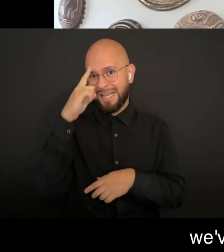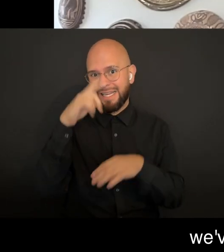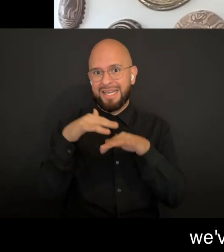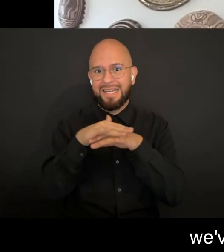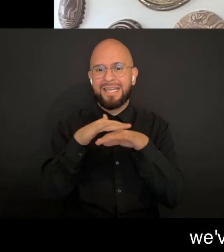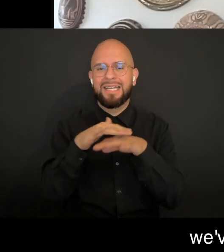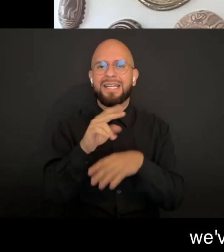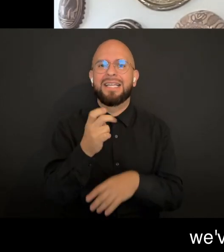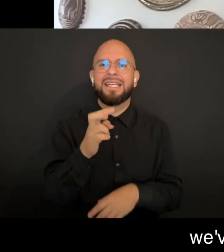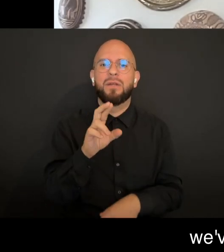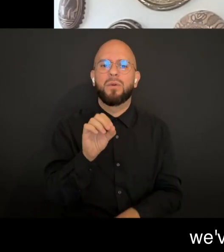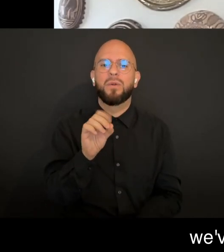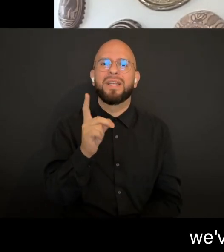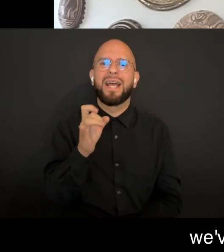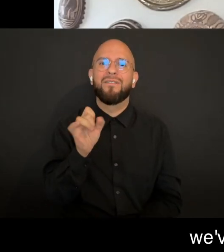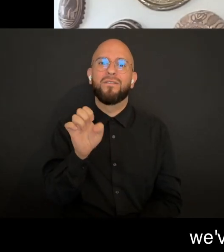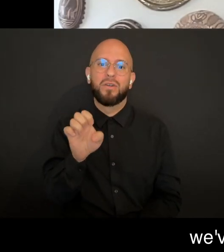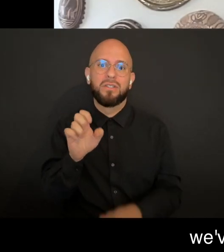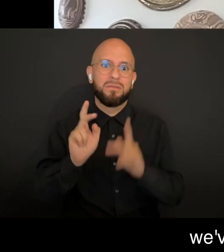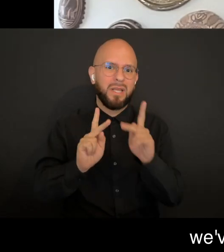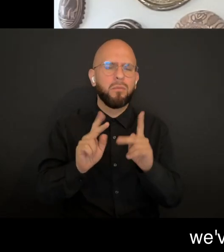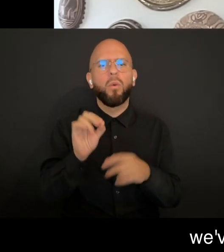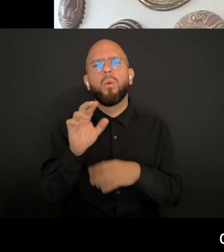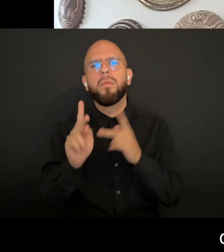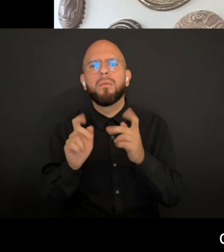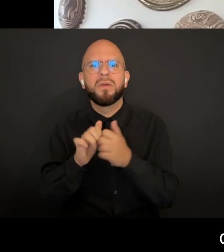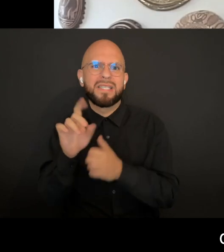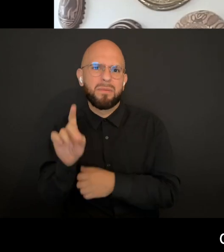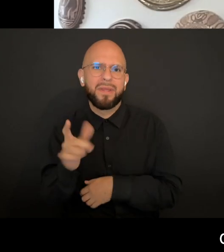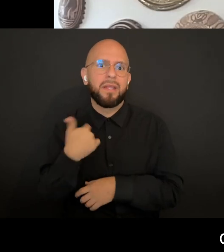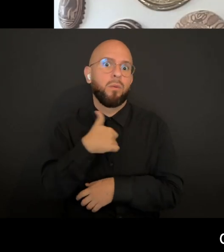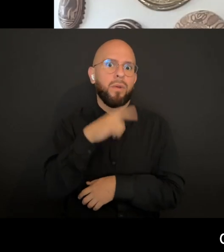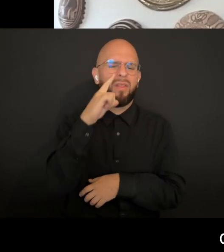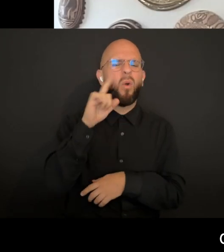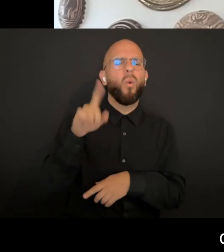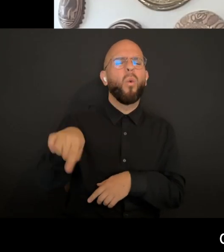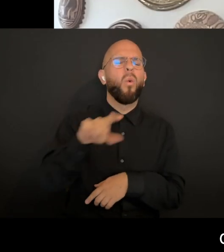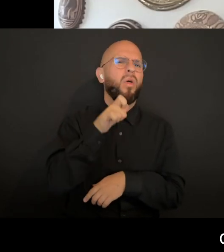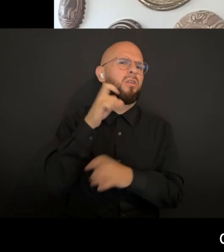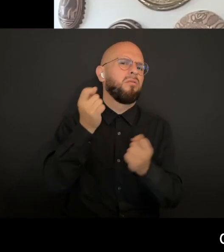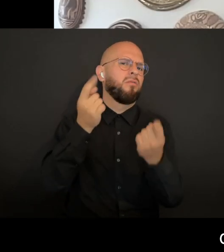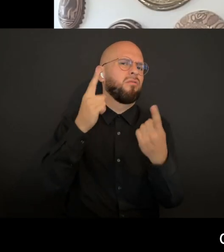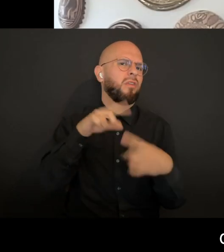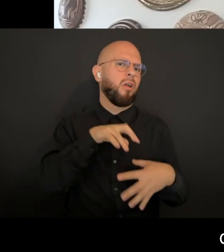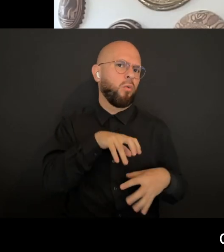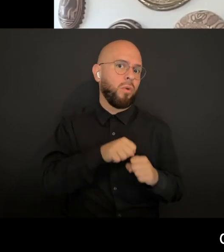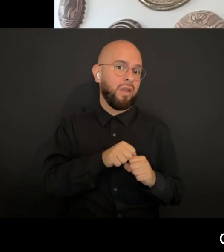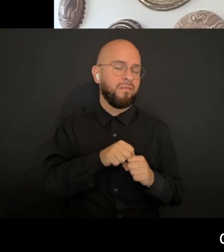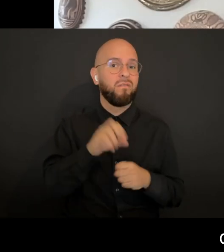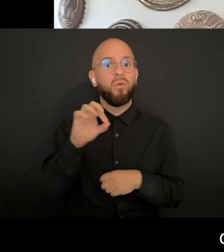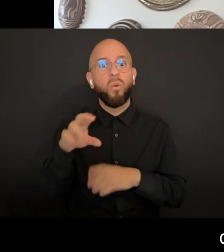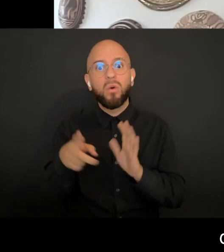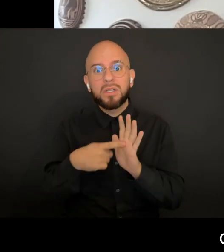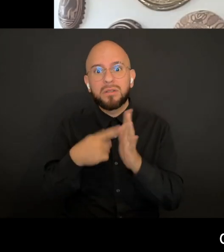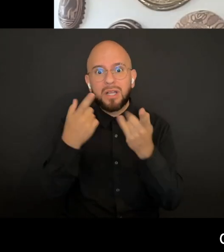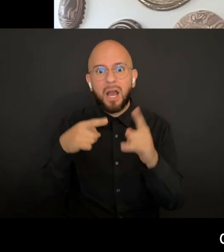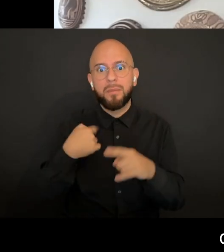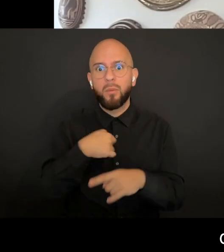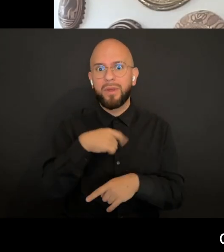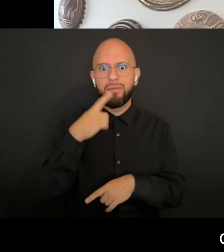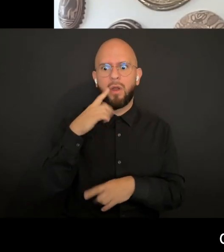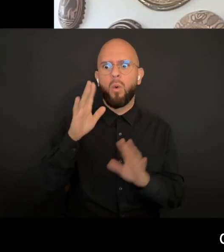people and others with intellectual and developmental disabilities didn't understand grief or other losses. Or at the opposite